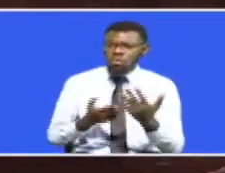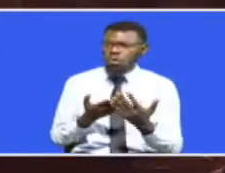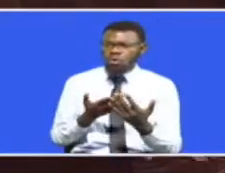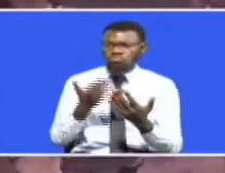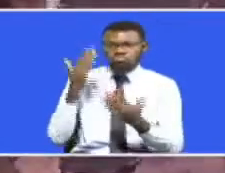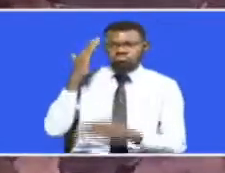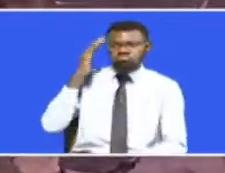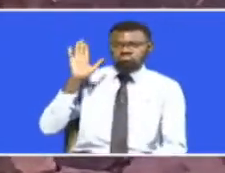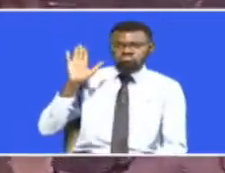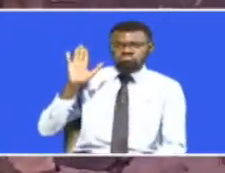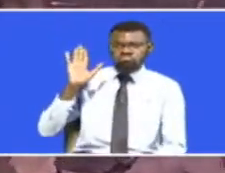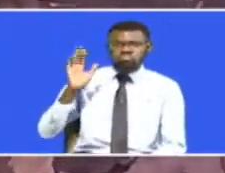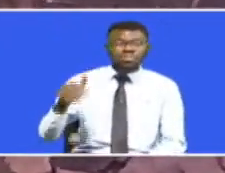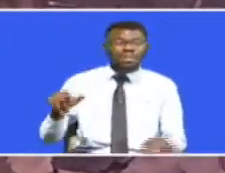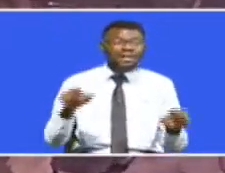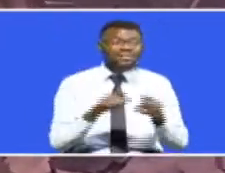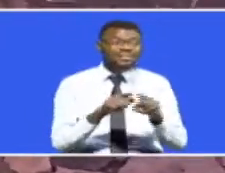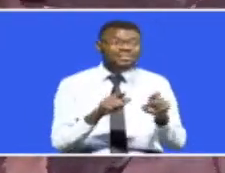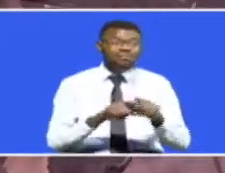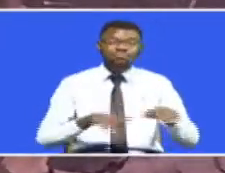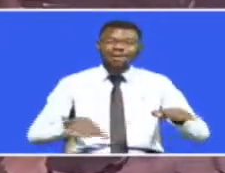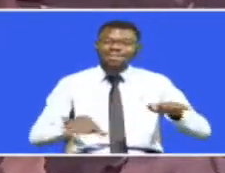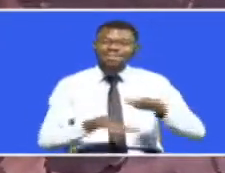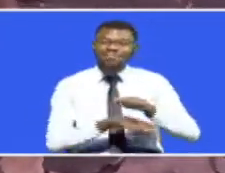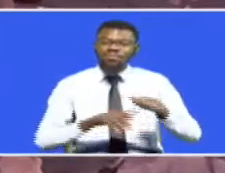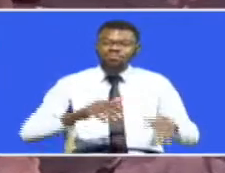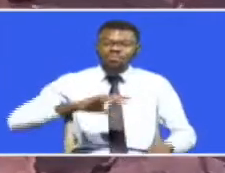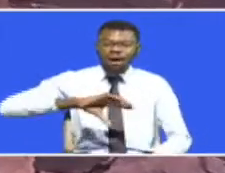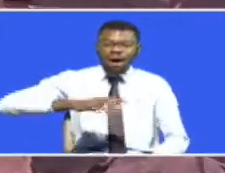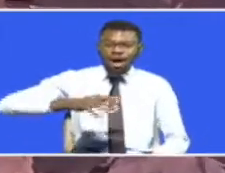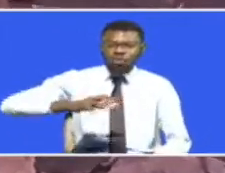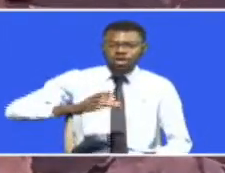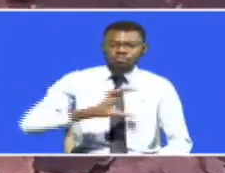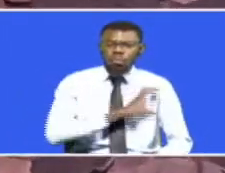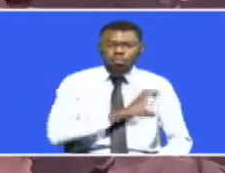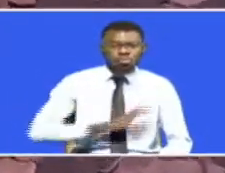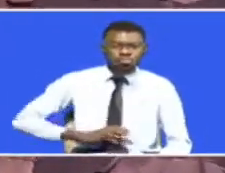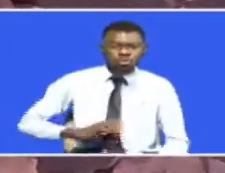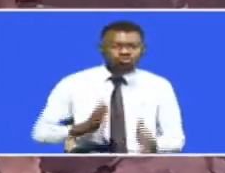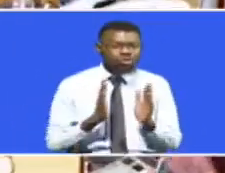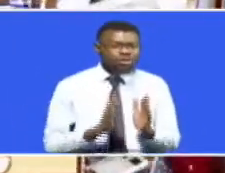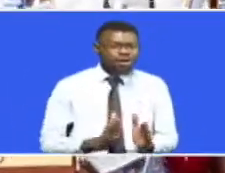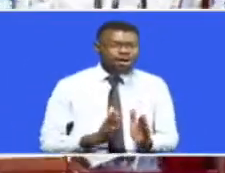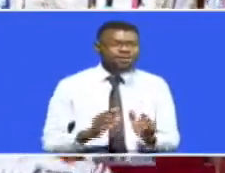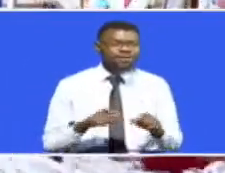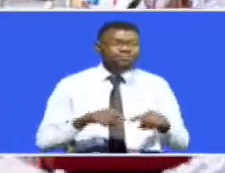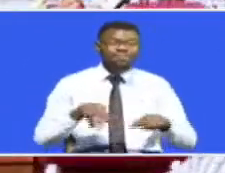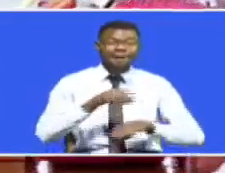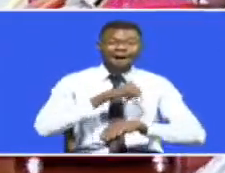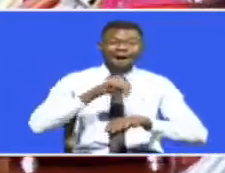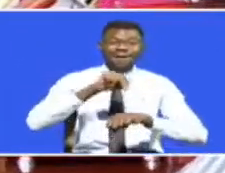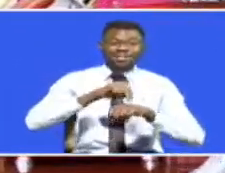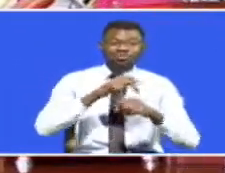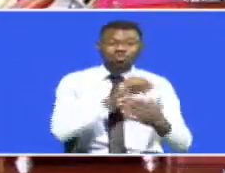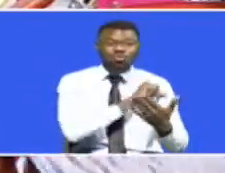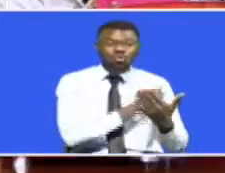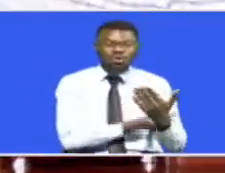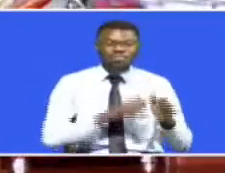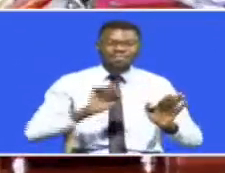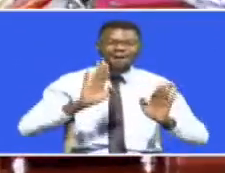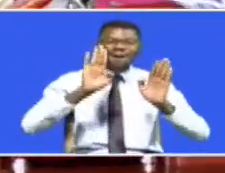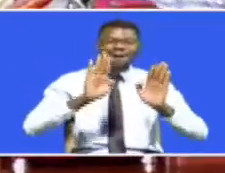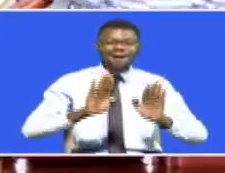this. Same case with the deputy county commissioner. On the other side, the National Authority for Campaign